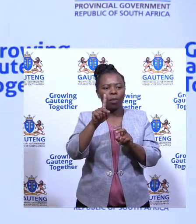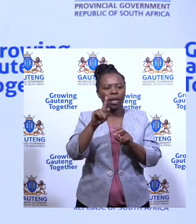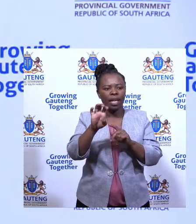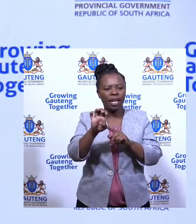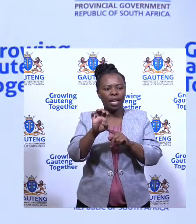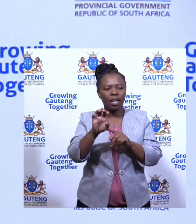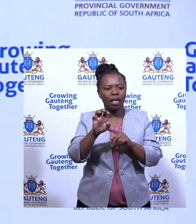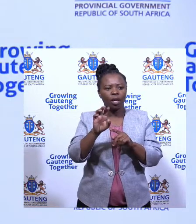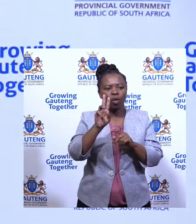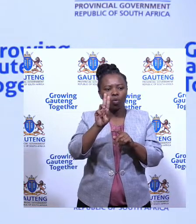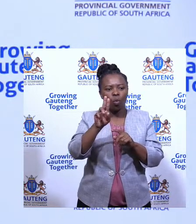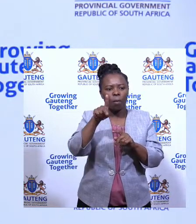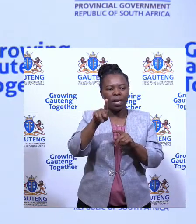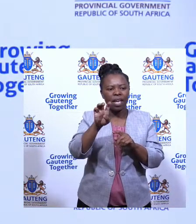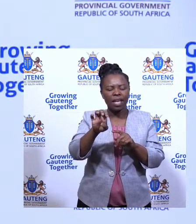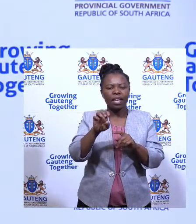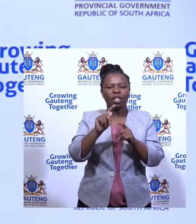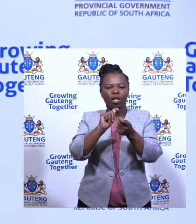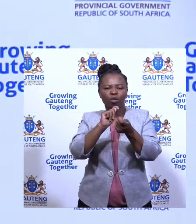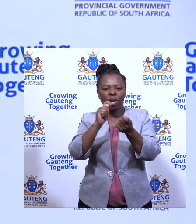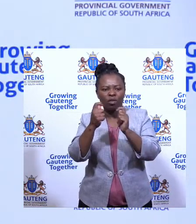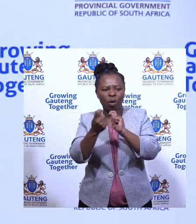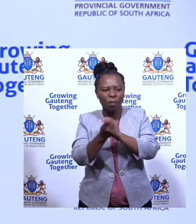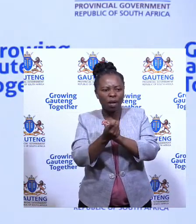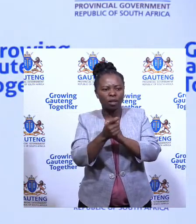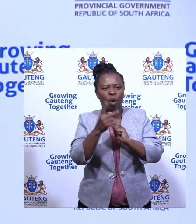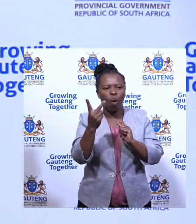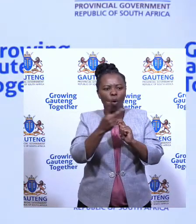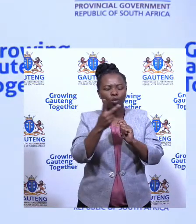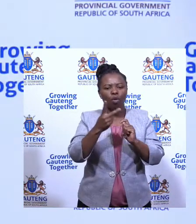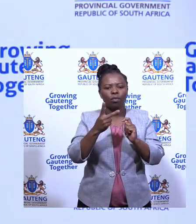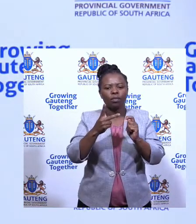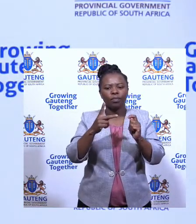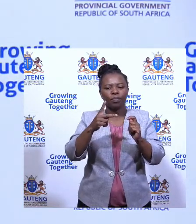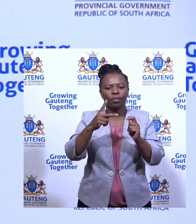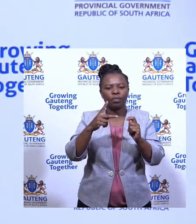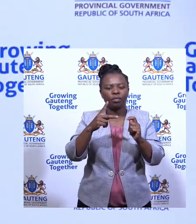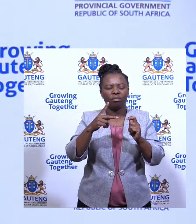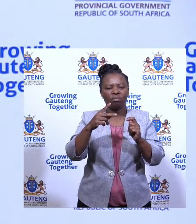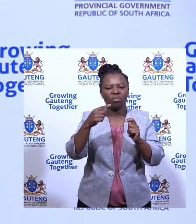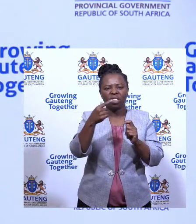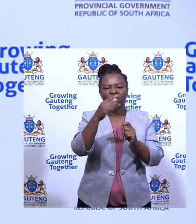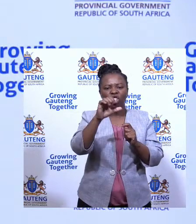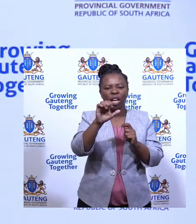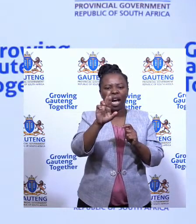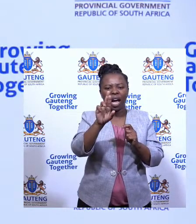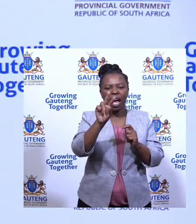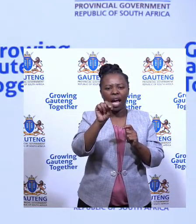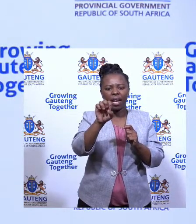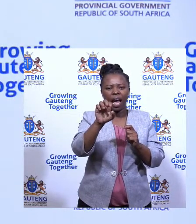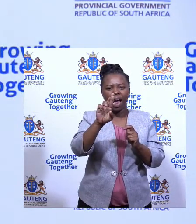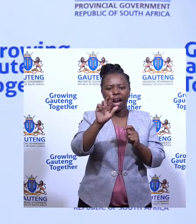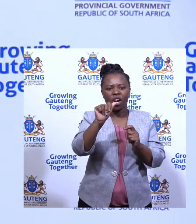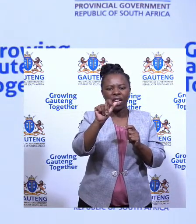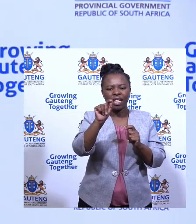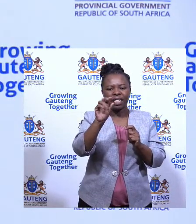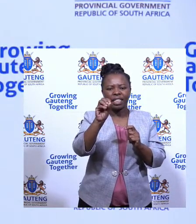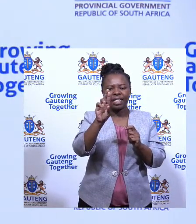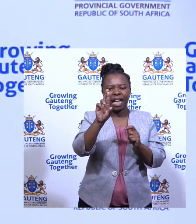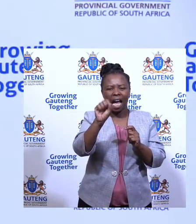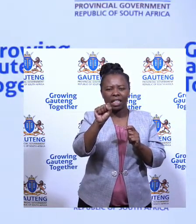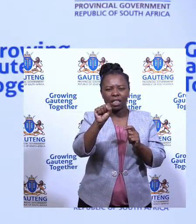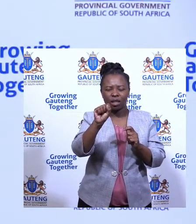of the UPS, transformers, as well as generators in these hospitals. And as I'm saying, we've done it